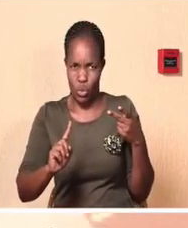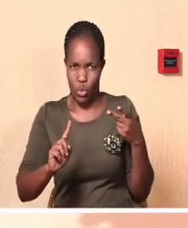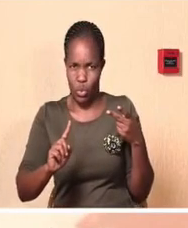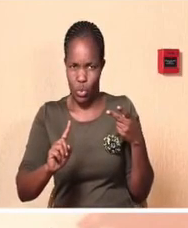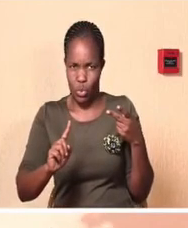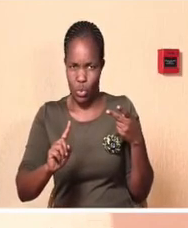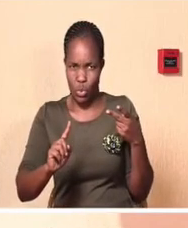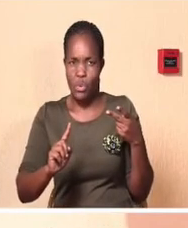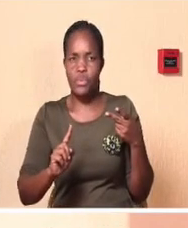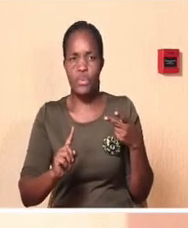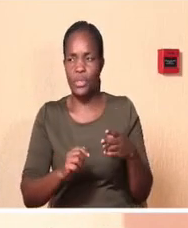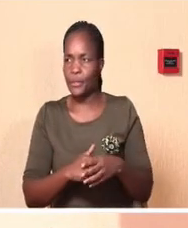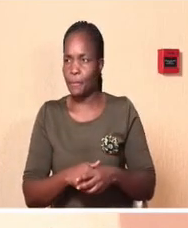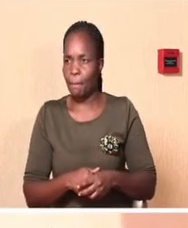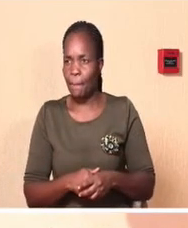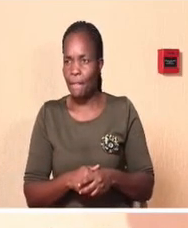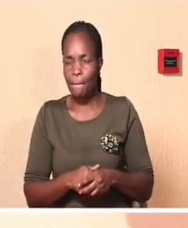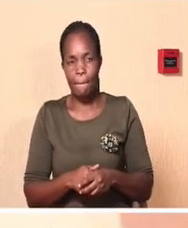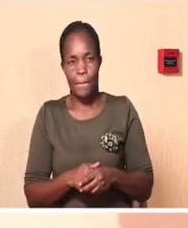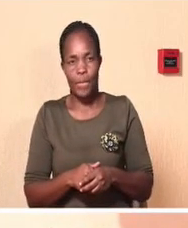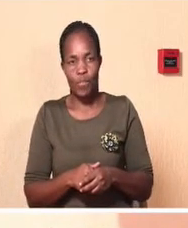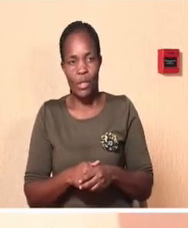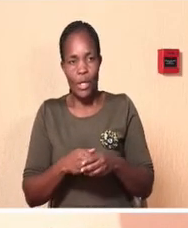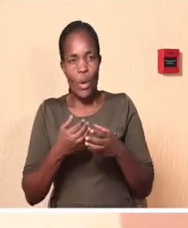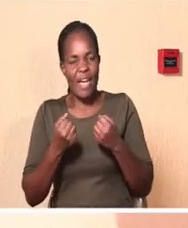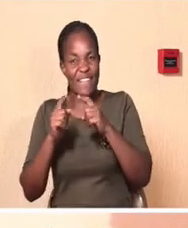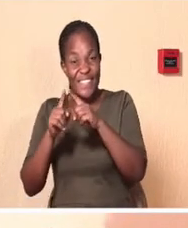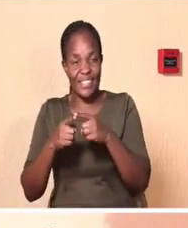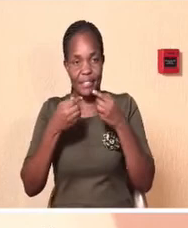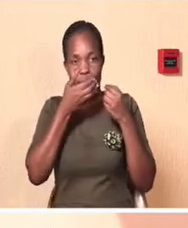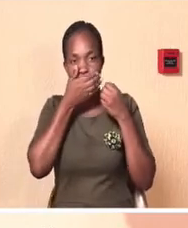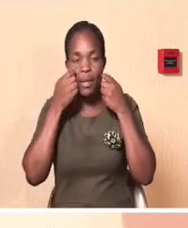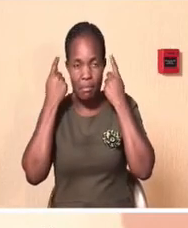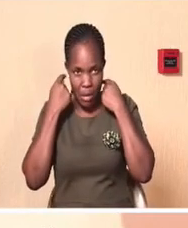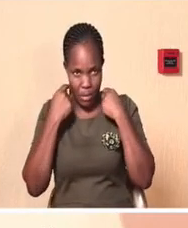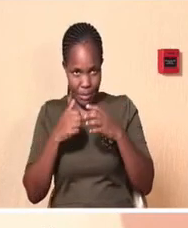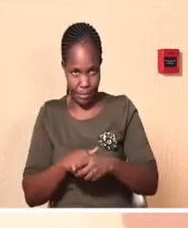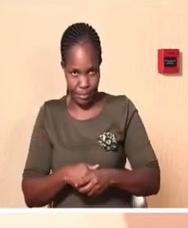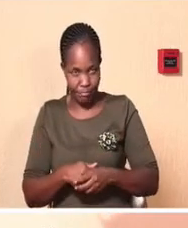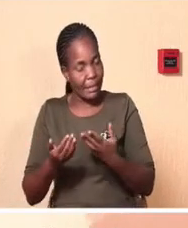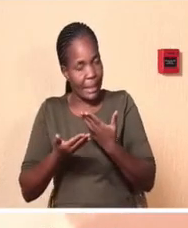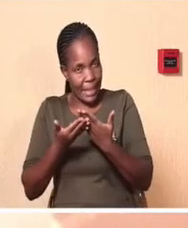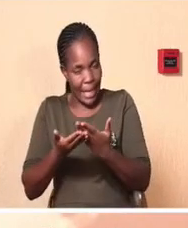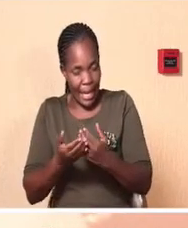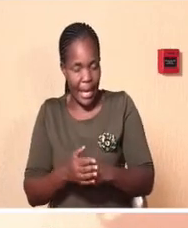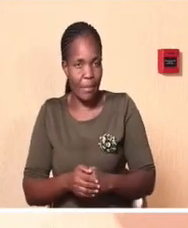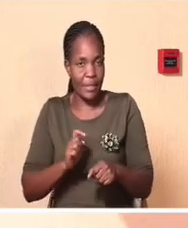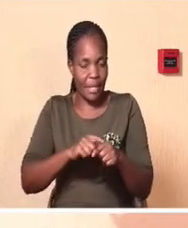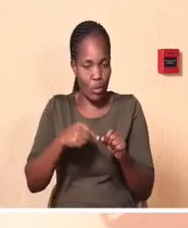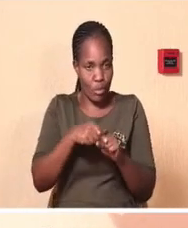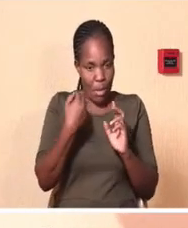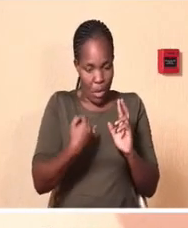such as the surgical or medical mask and respirators, you may